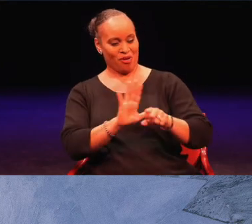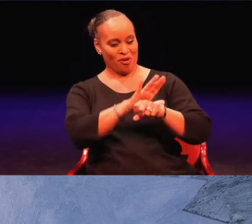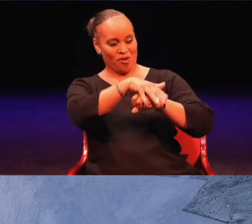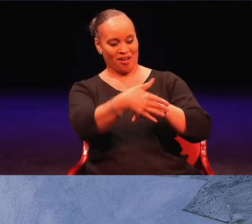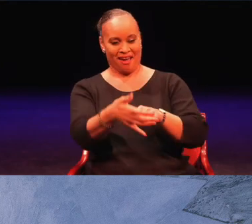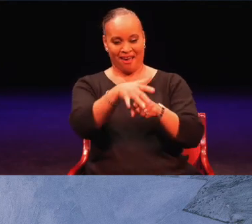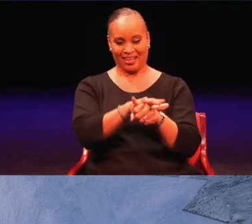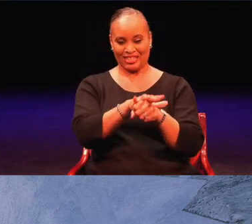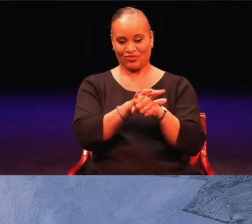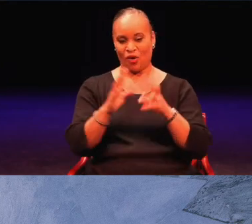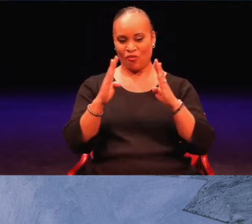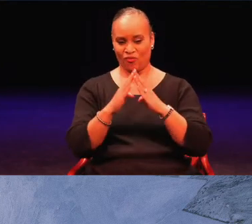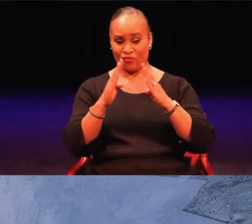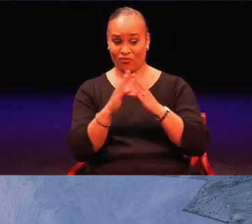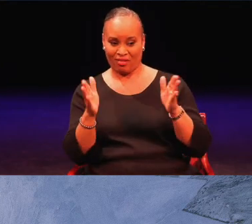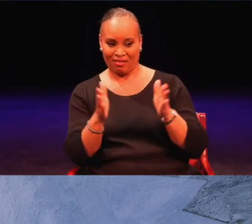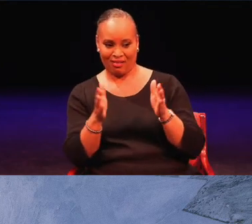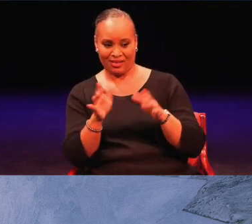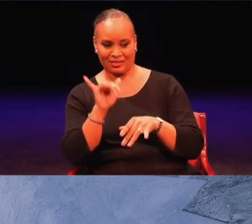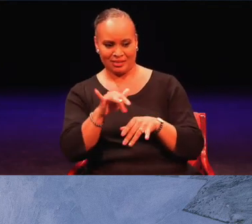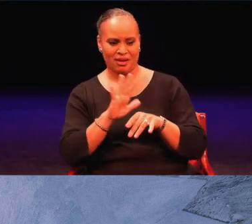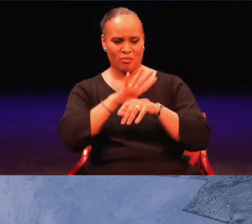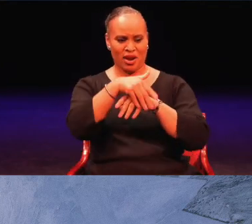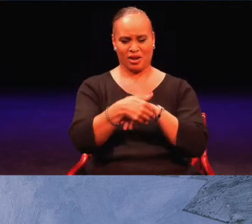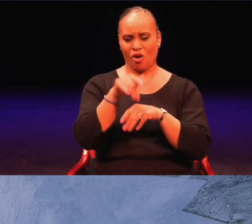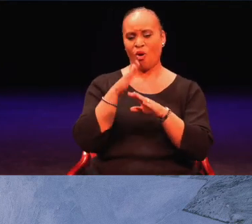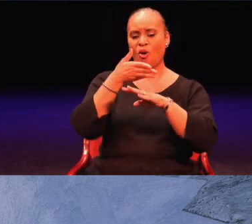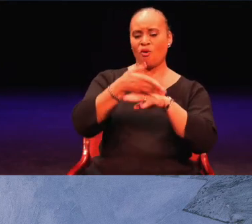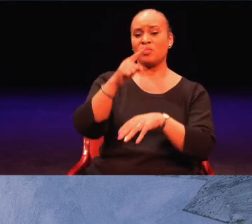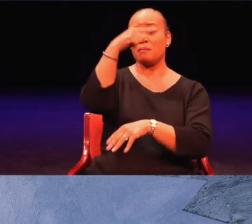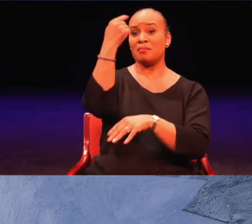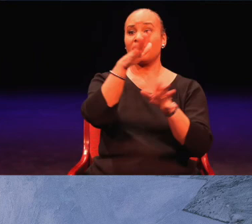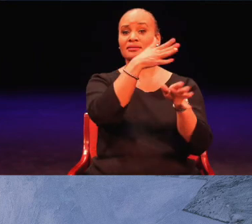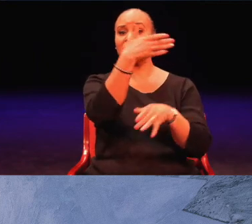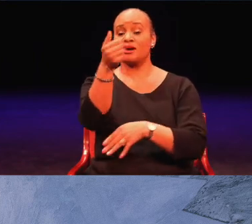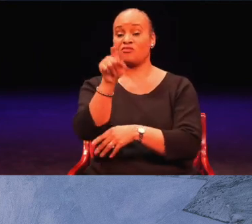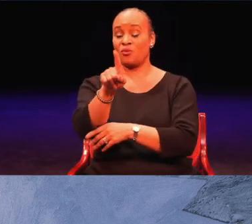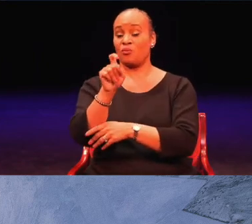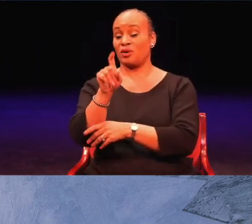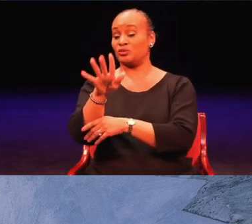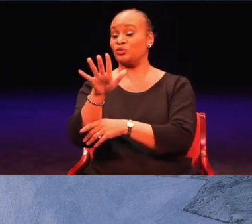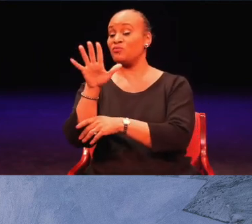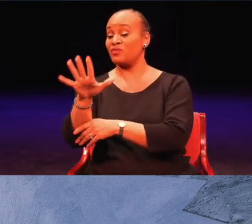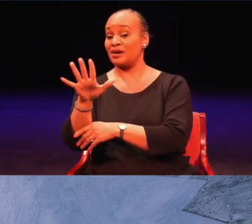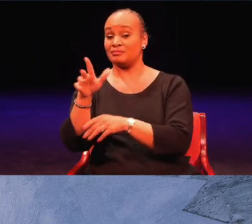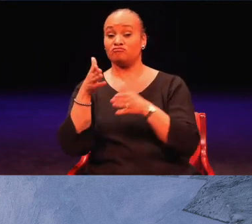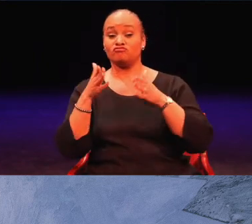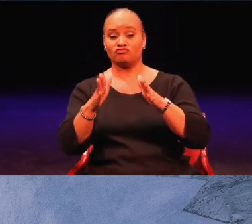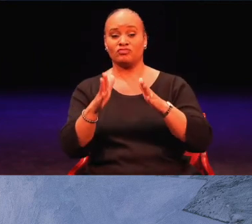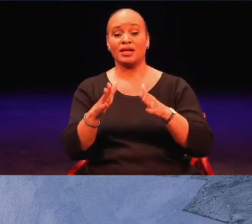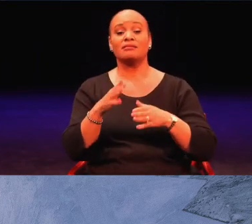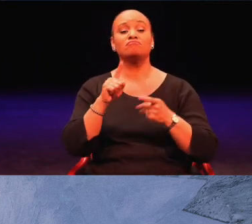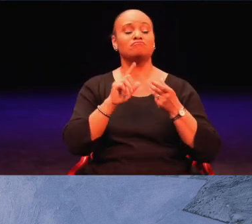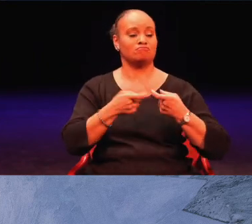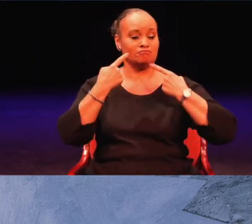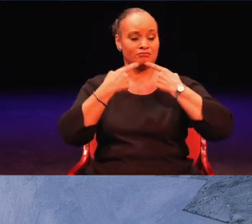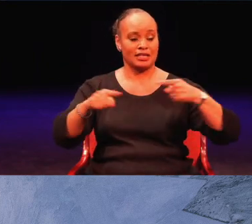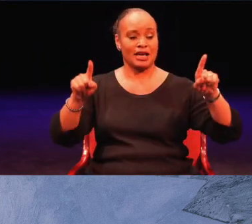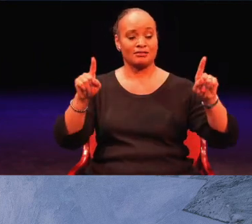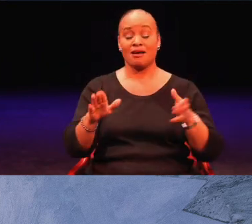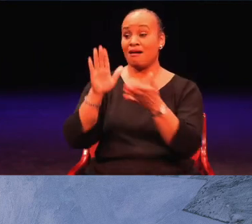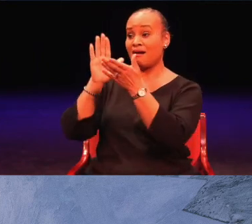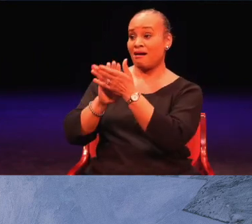breaking against the black sky over 125 Street, announcing hallelujah, riffing past